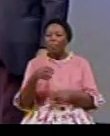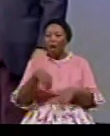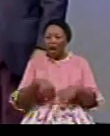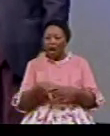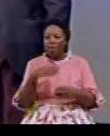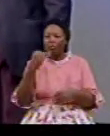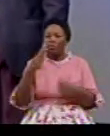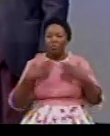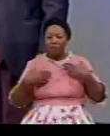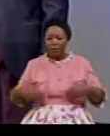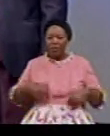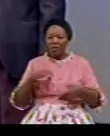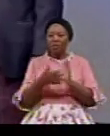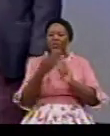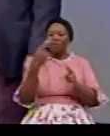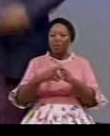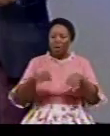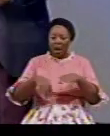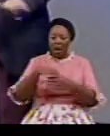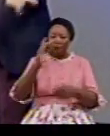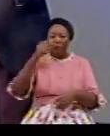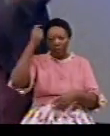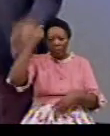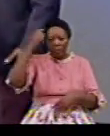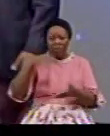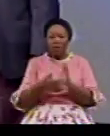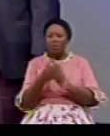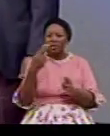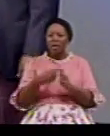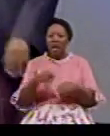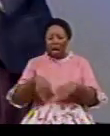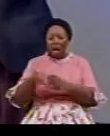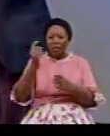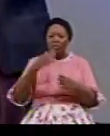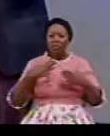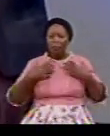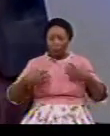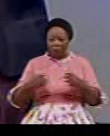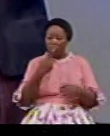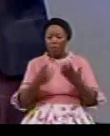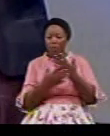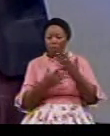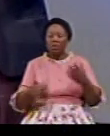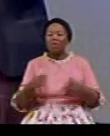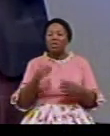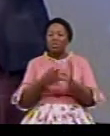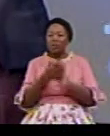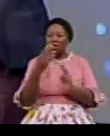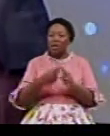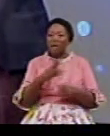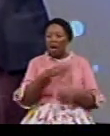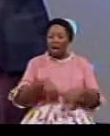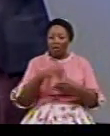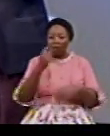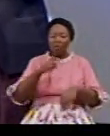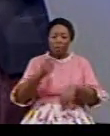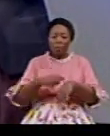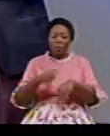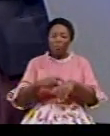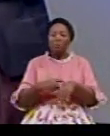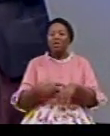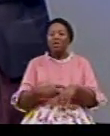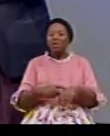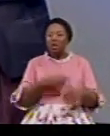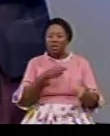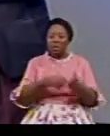anything there? I heard you went for the crusade. Young man, I just want to see what is happening there.